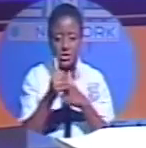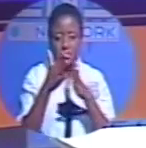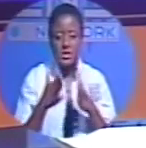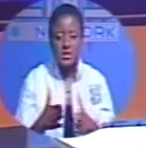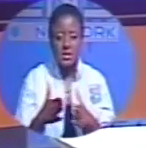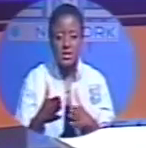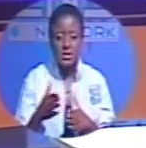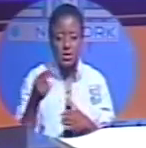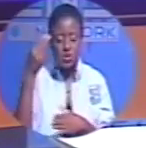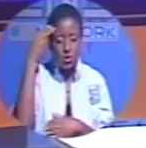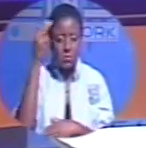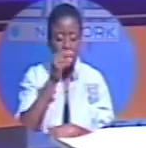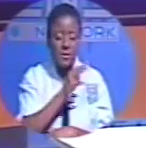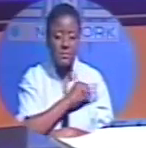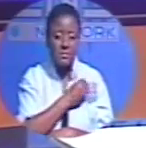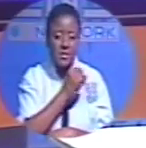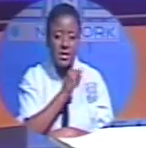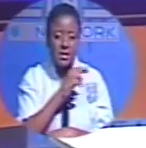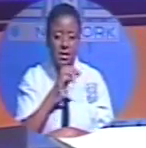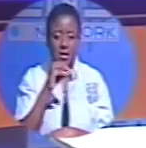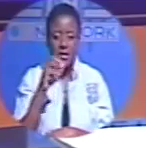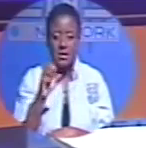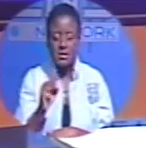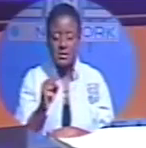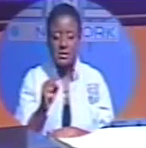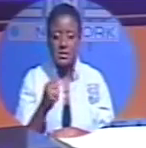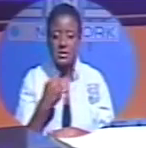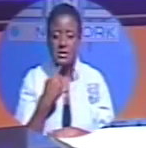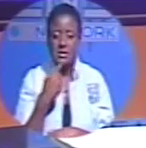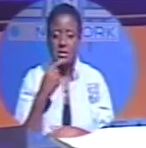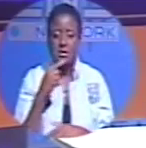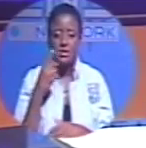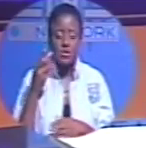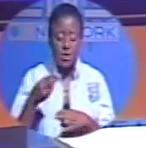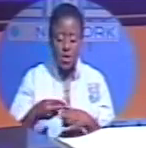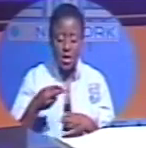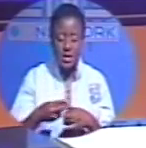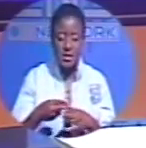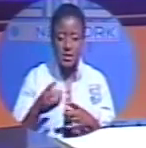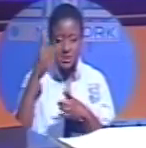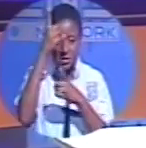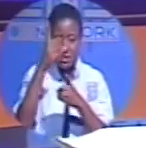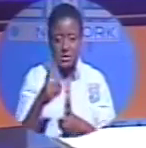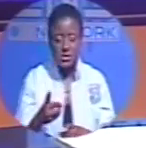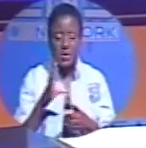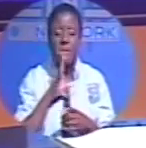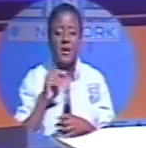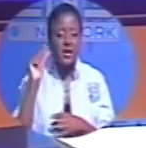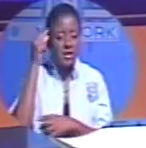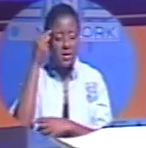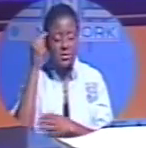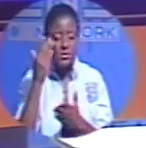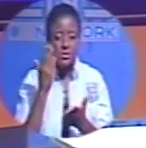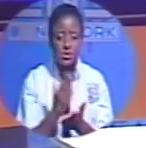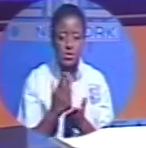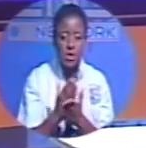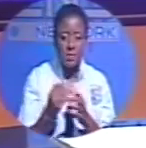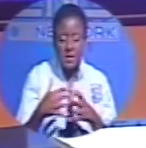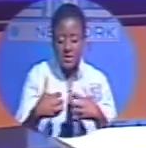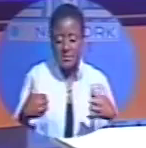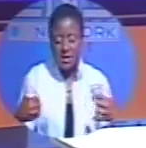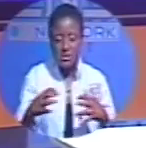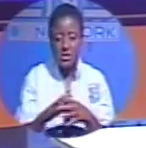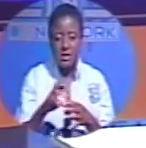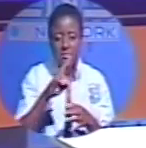Minnis, is calling the decision by the government to stop the expansion of the Rand Memorial Hospital a bad move. According to Dr. Minnis,